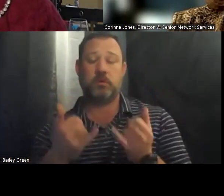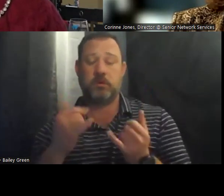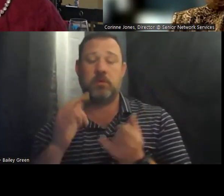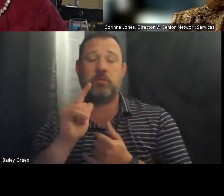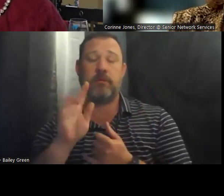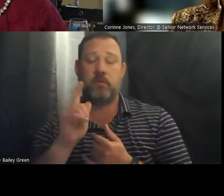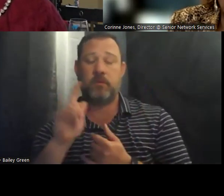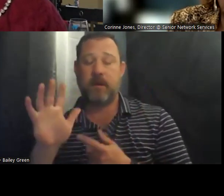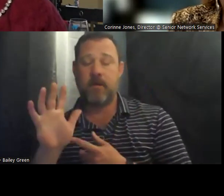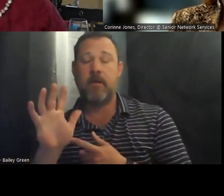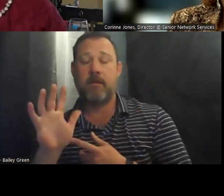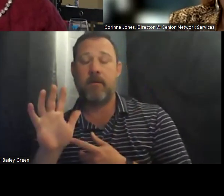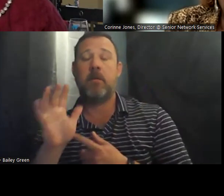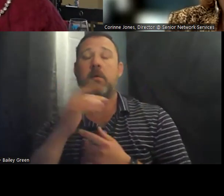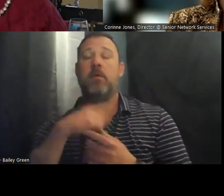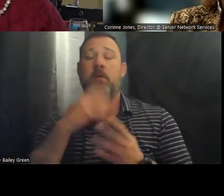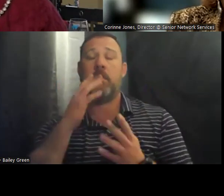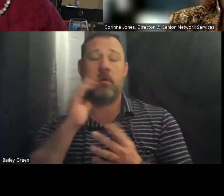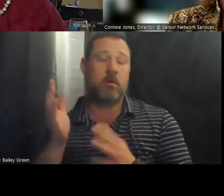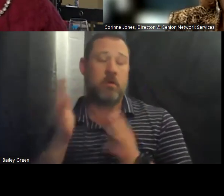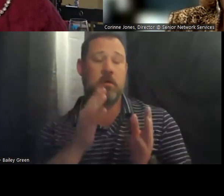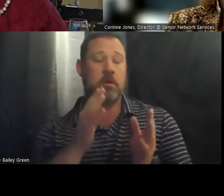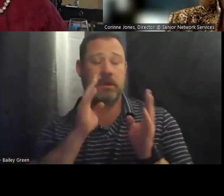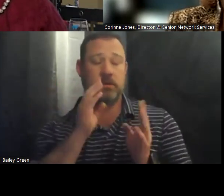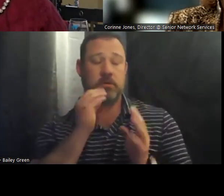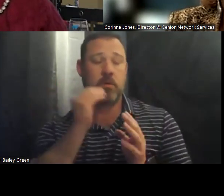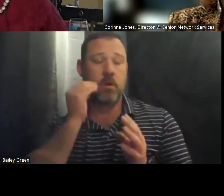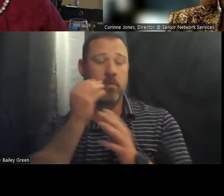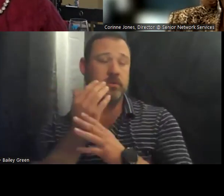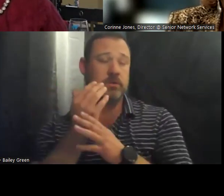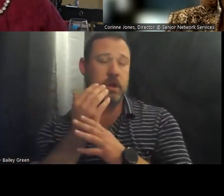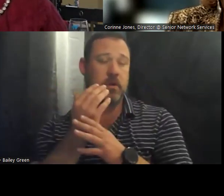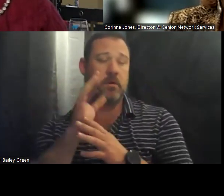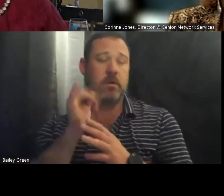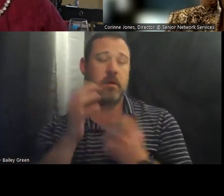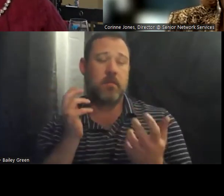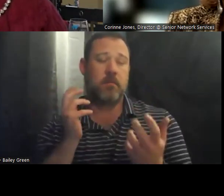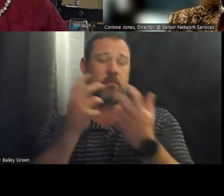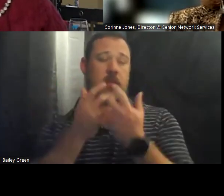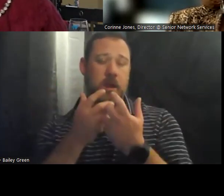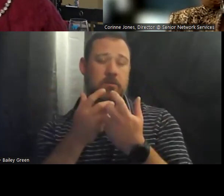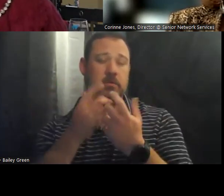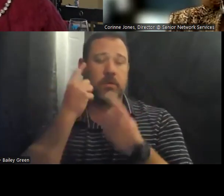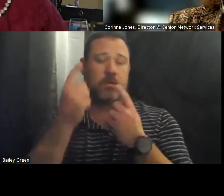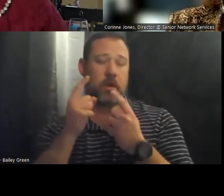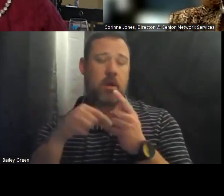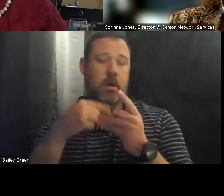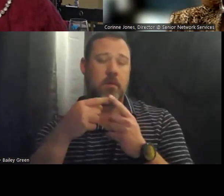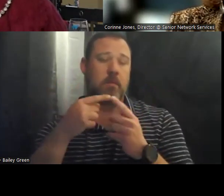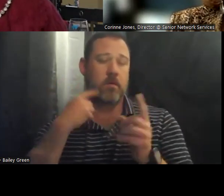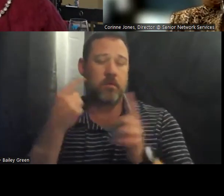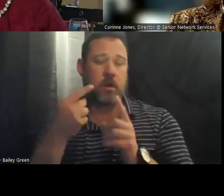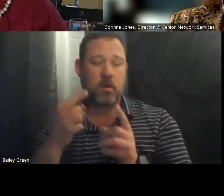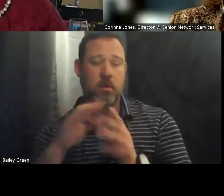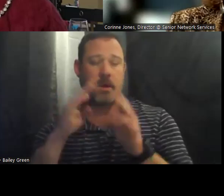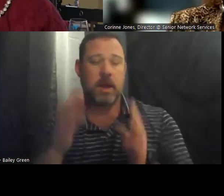24-25, we turned our attention to home sharing. That kind of matches the thoughts about our priority